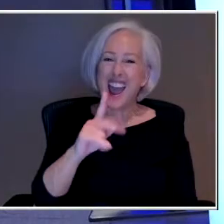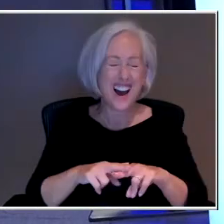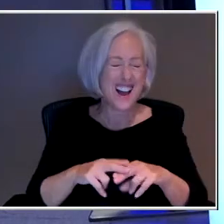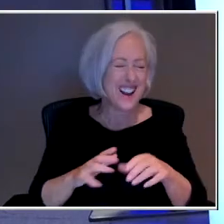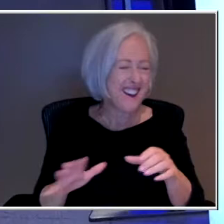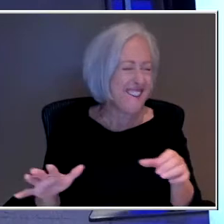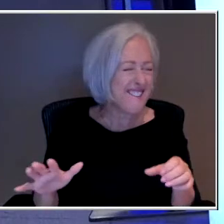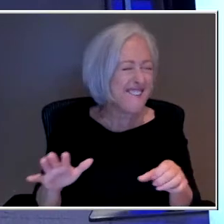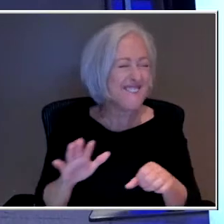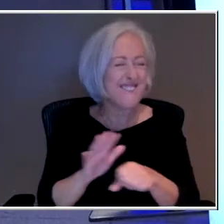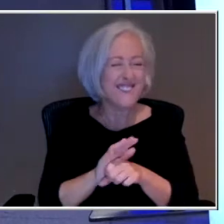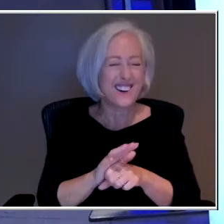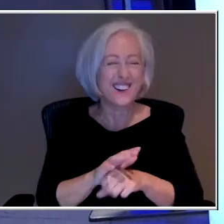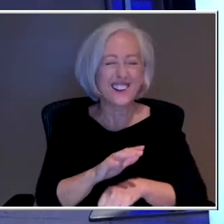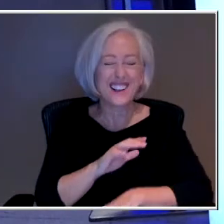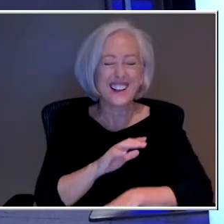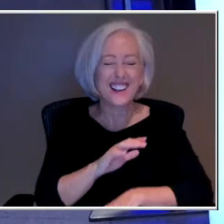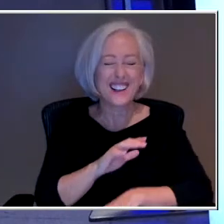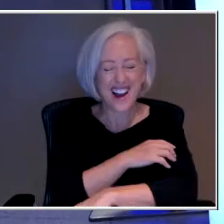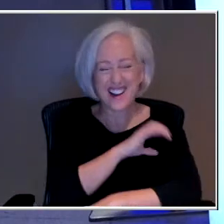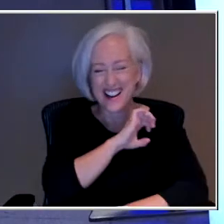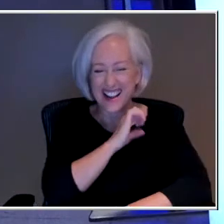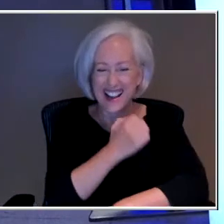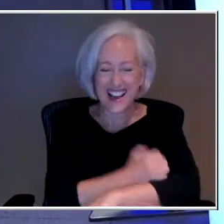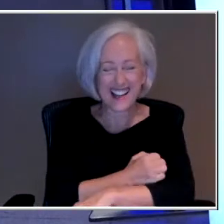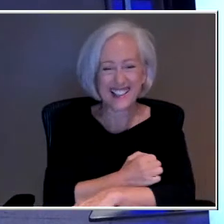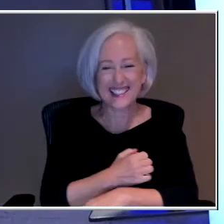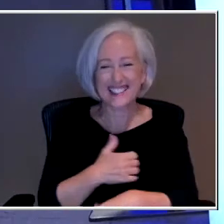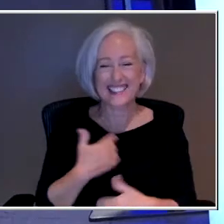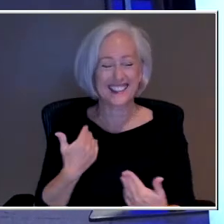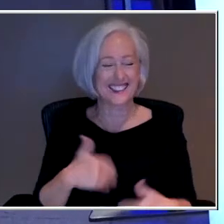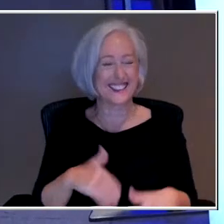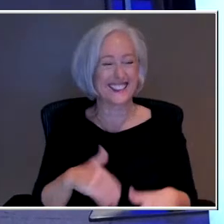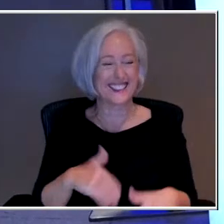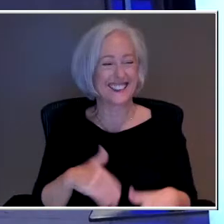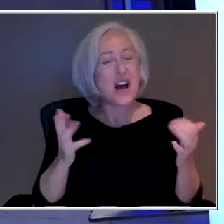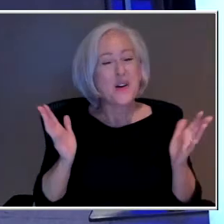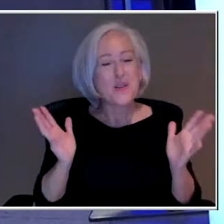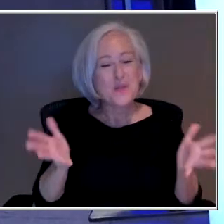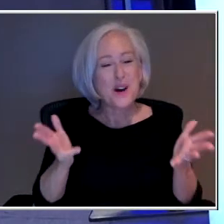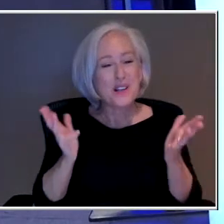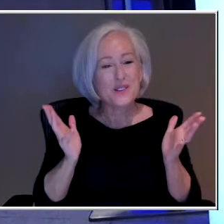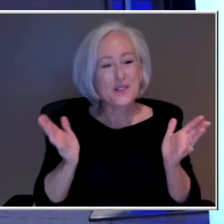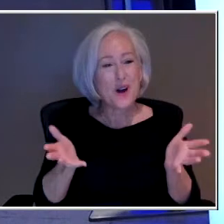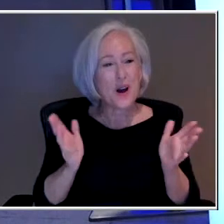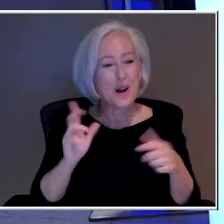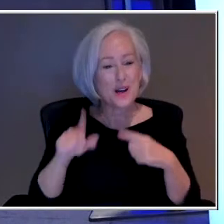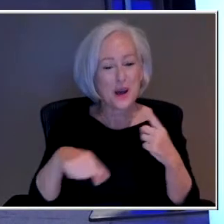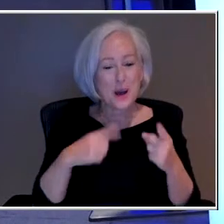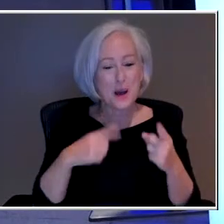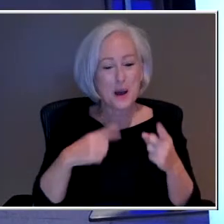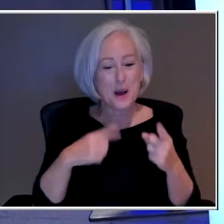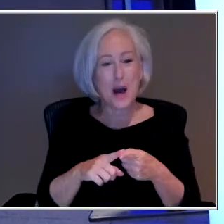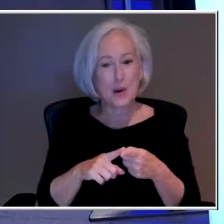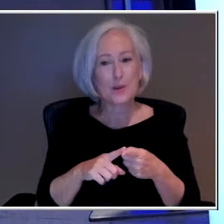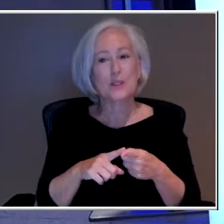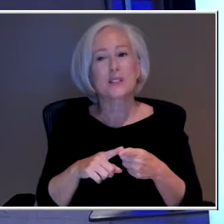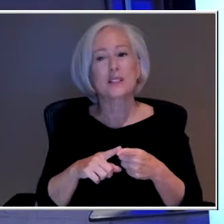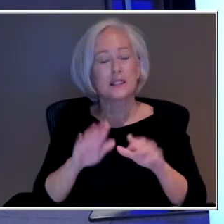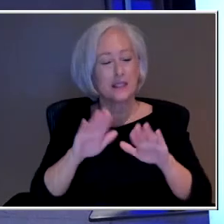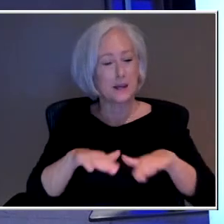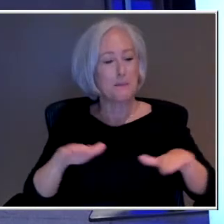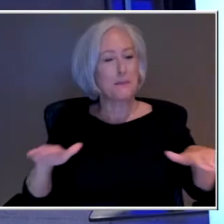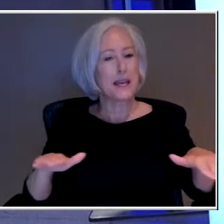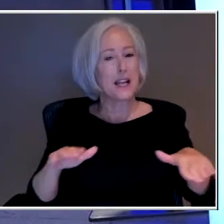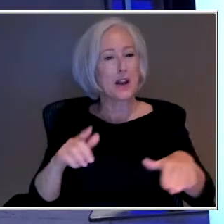power punch, a good handful. We love it. And we want to talk more specifically about Hank's case and also just pediatric eye care in general.